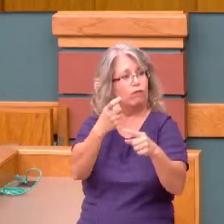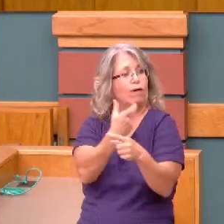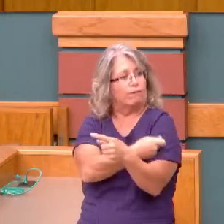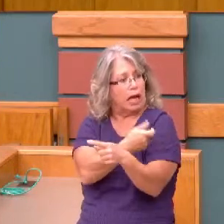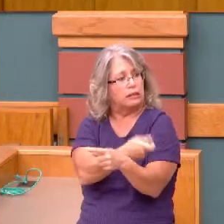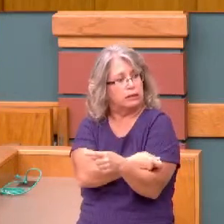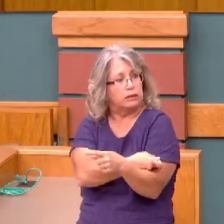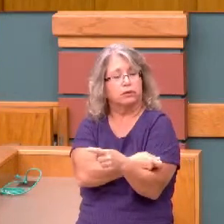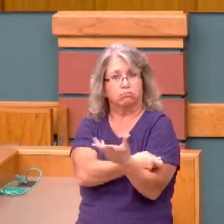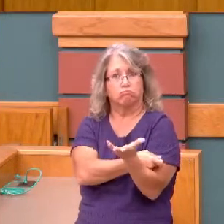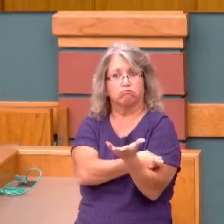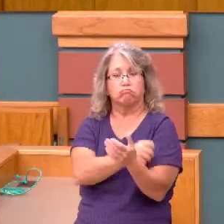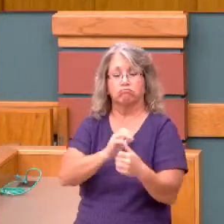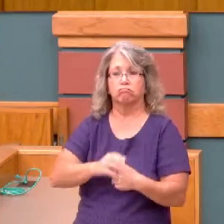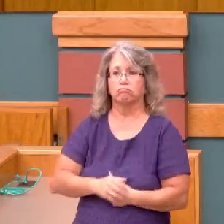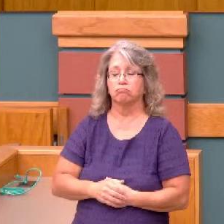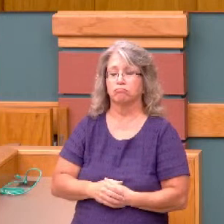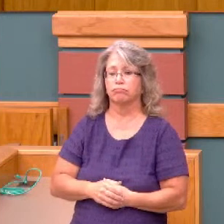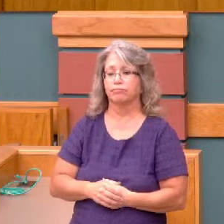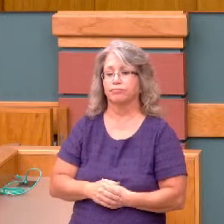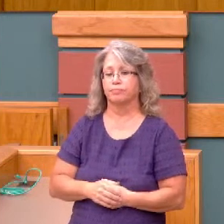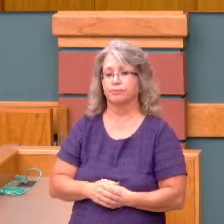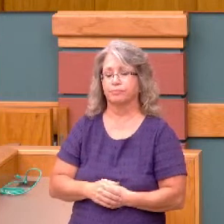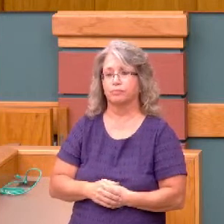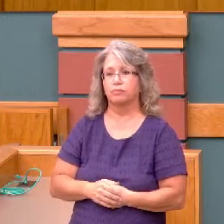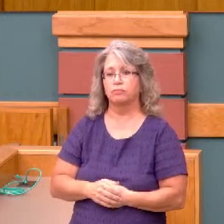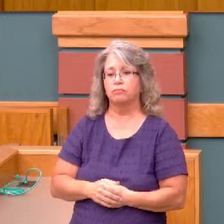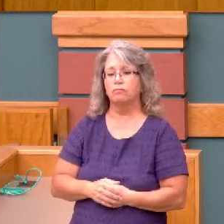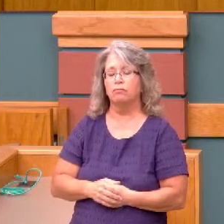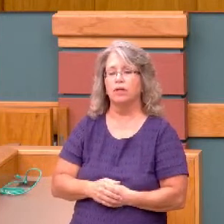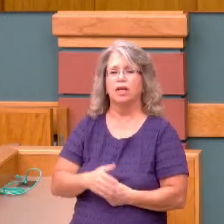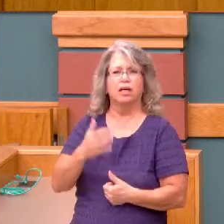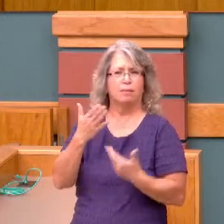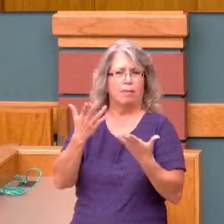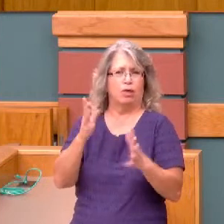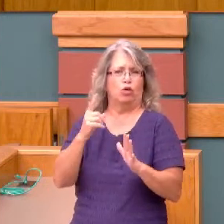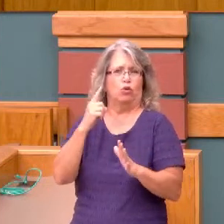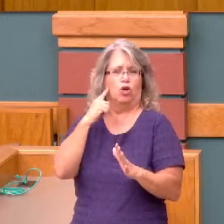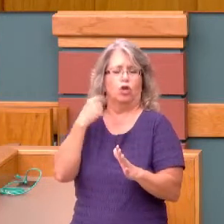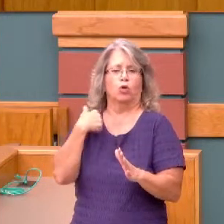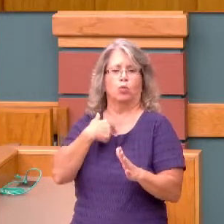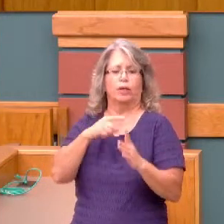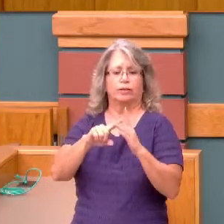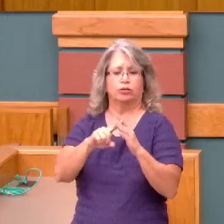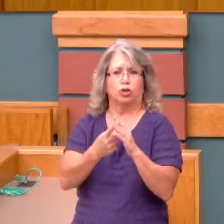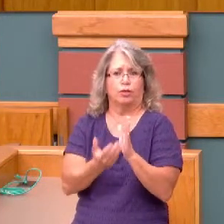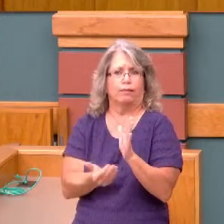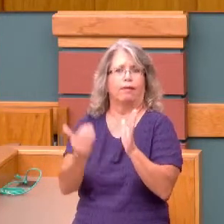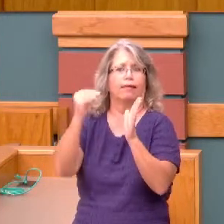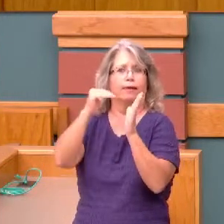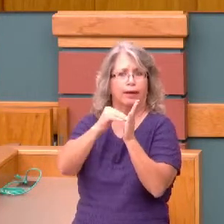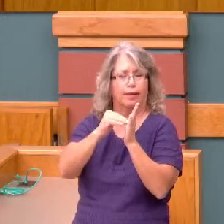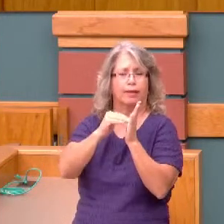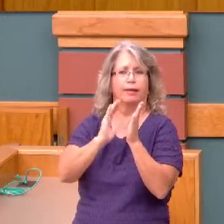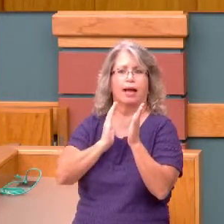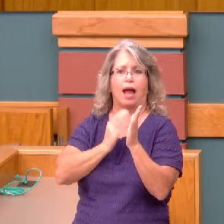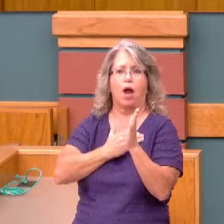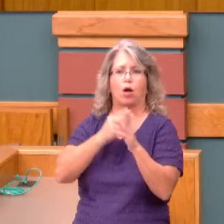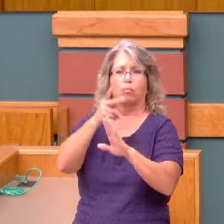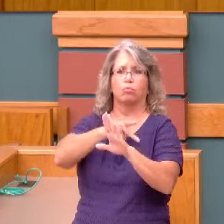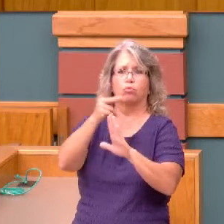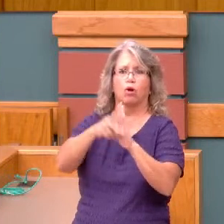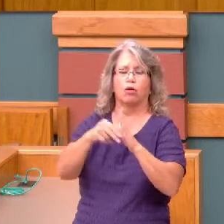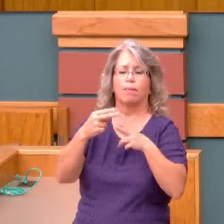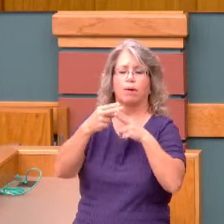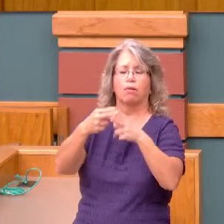as you know, or you may have heard in the past, we have relaunched our Save Our Seniors program, and we're providing